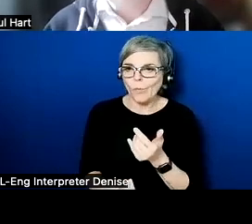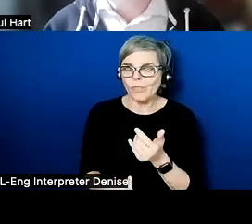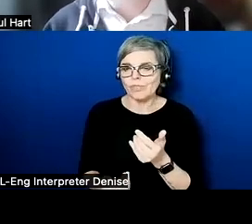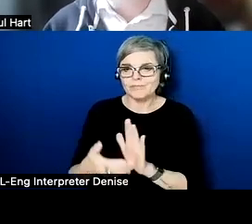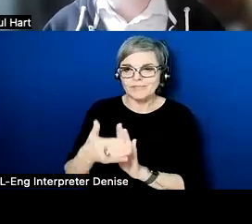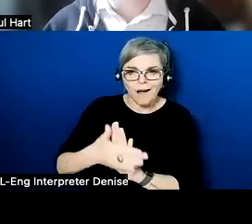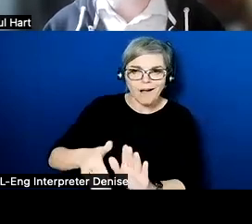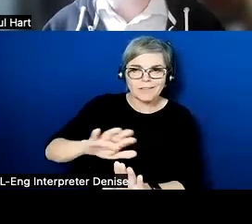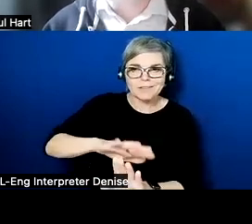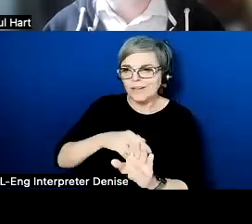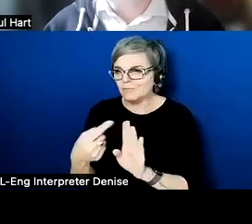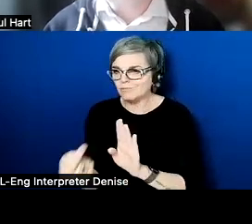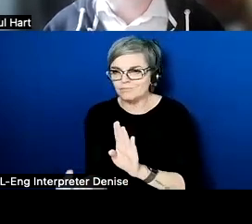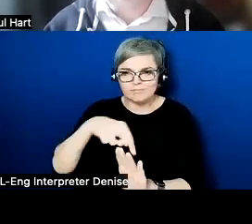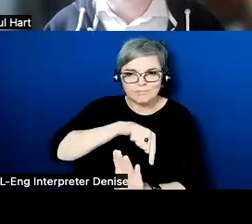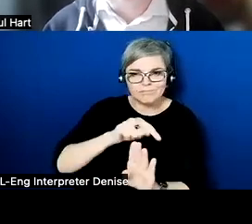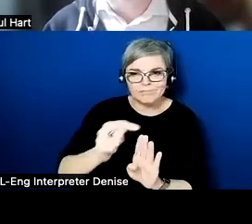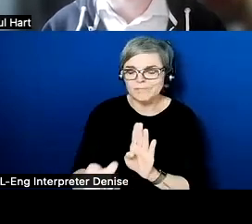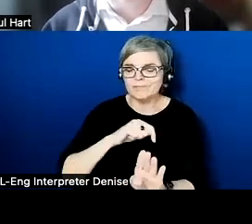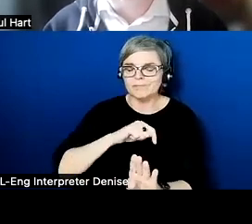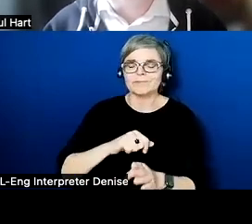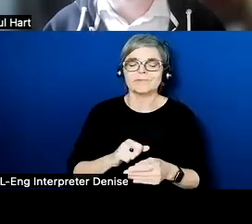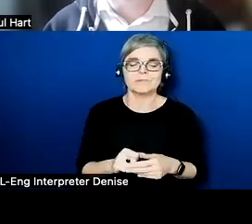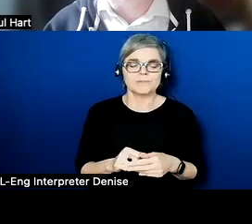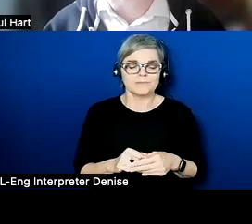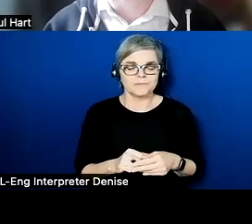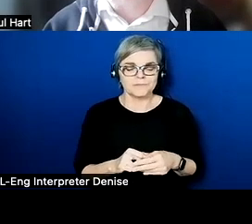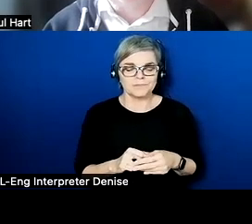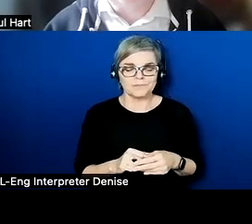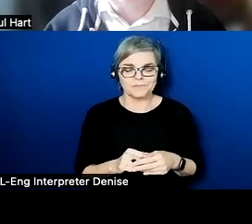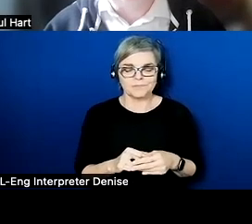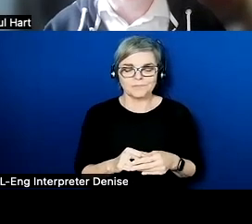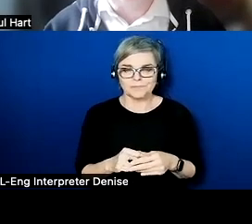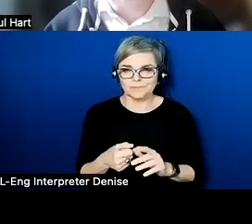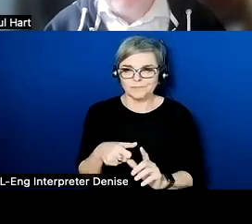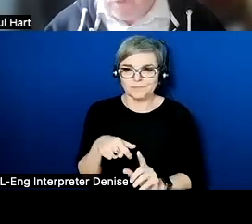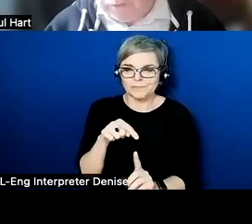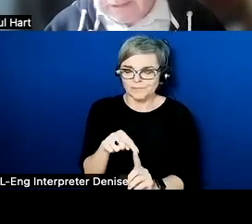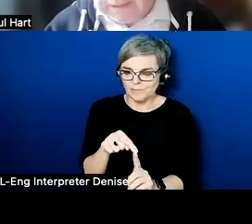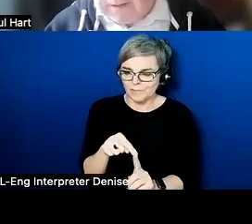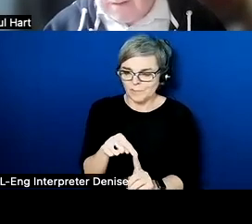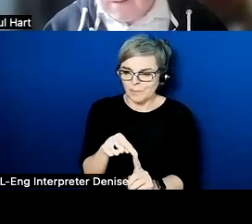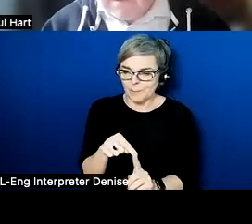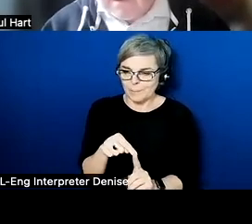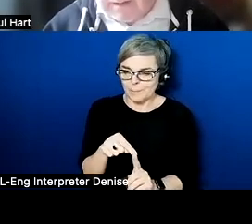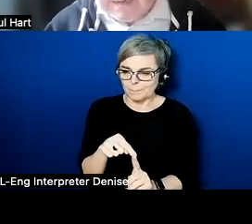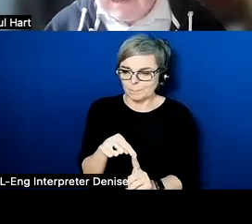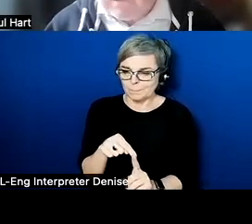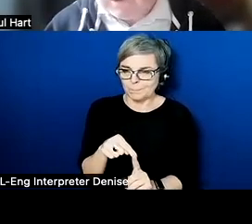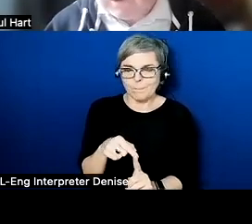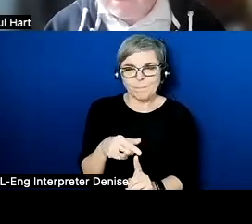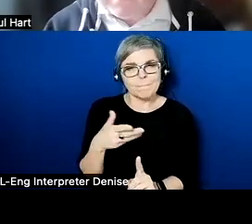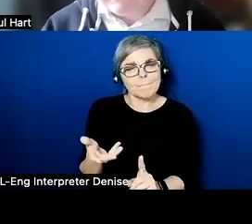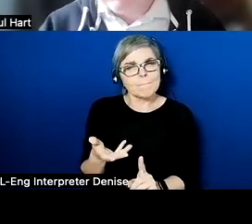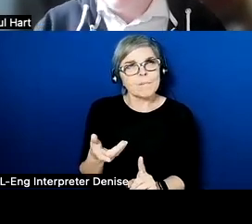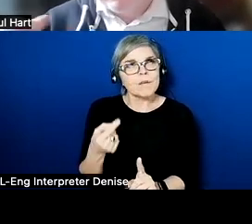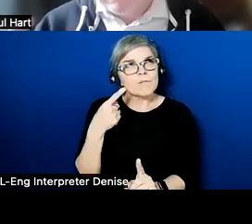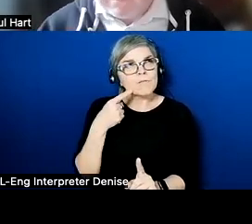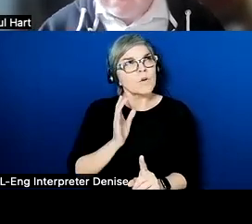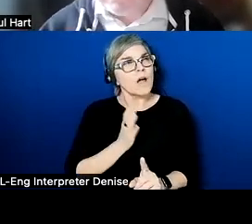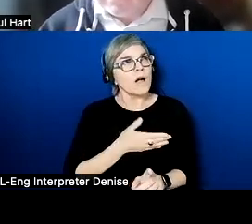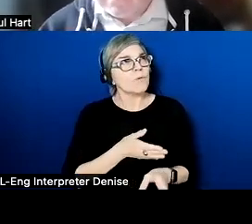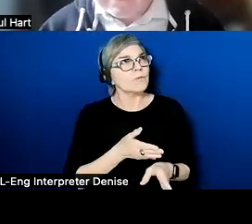really allows us to see in our field that it's not about imposing language. If we're thinking